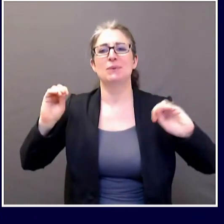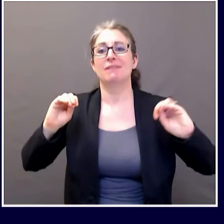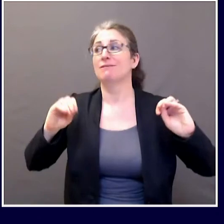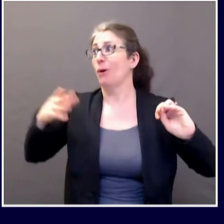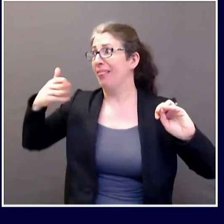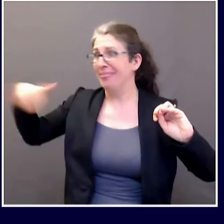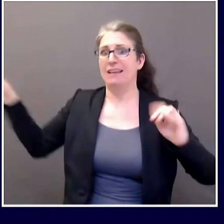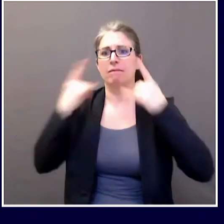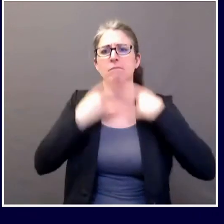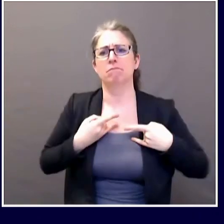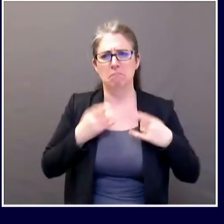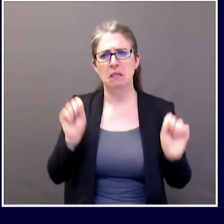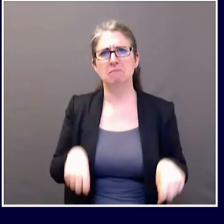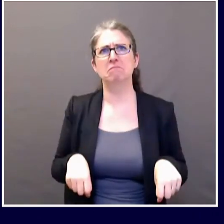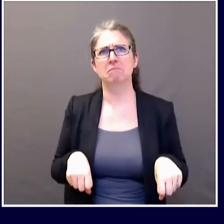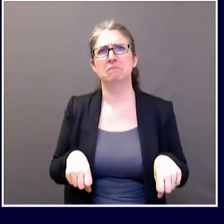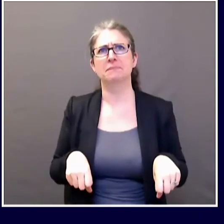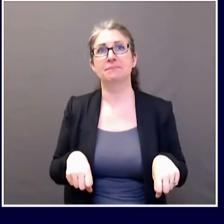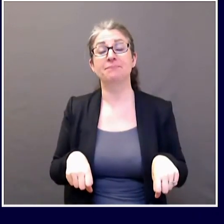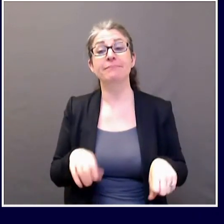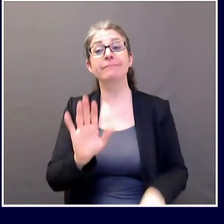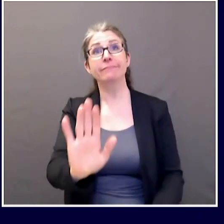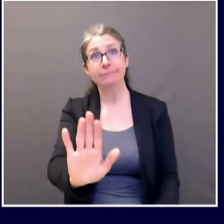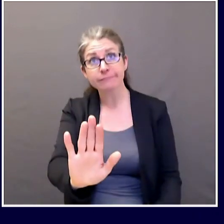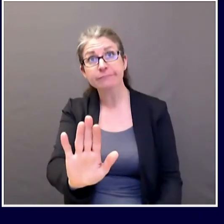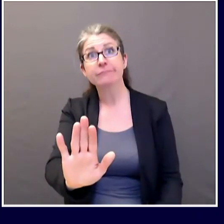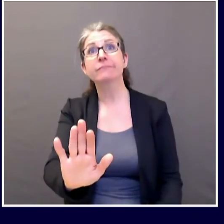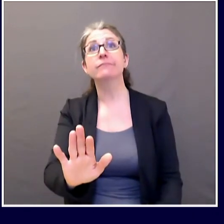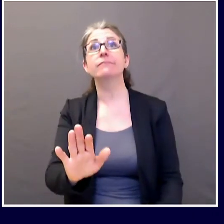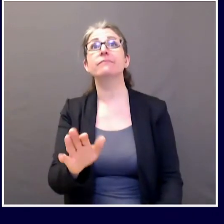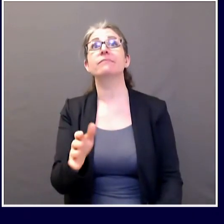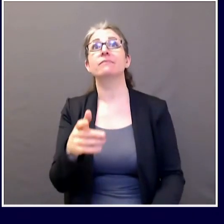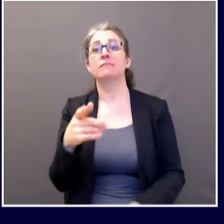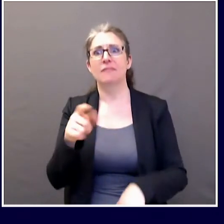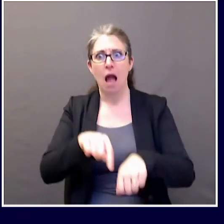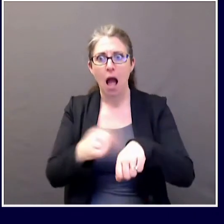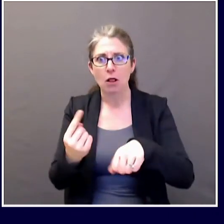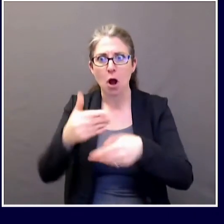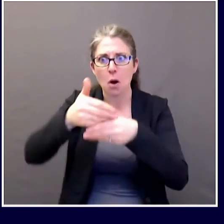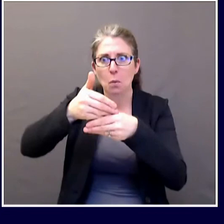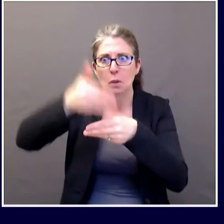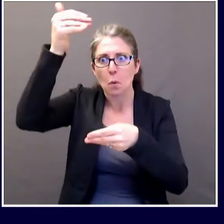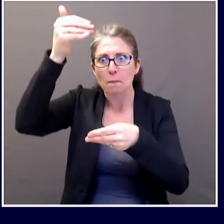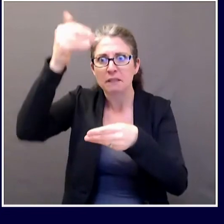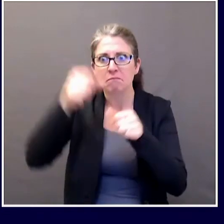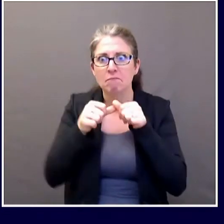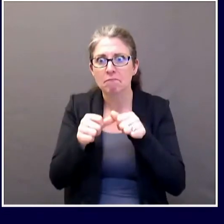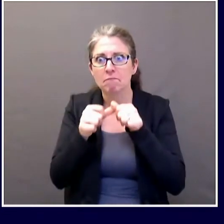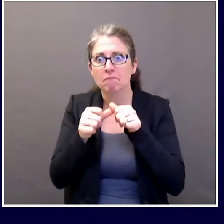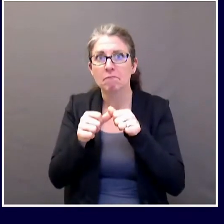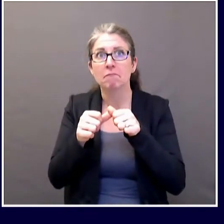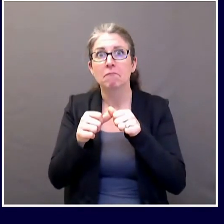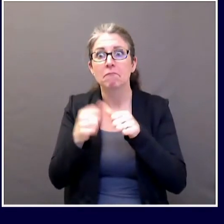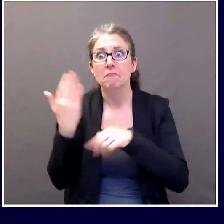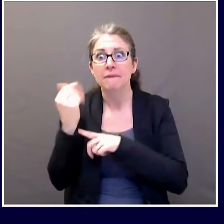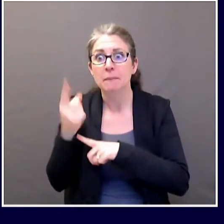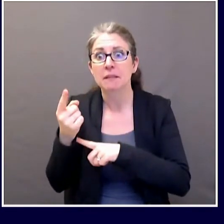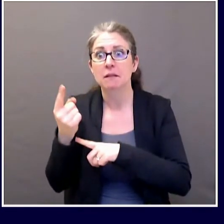can't answer without knowing all the facts, the layout, the size of the room, the duration of the exposure, things like that. Okay, great. Thank